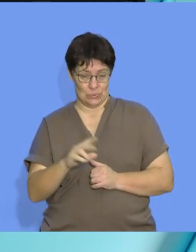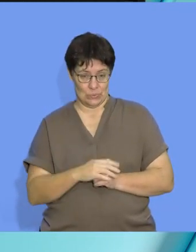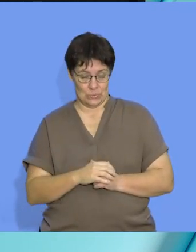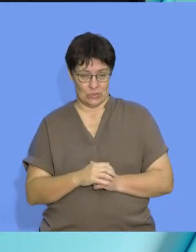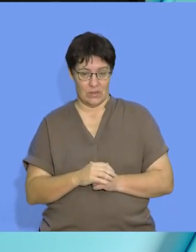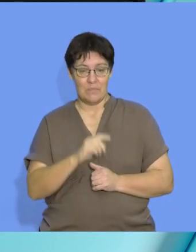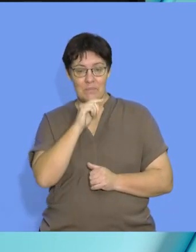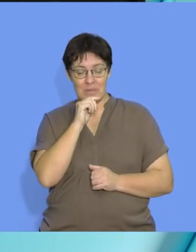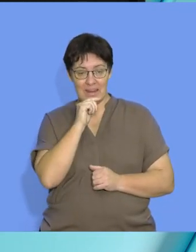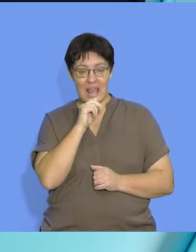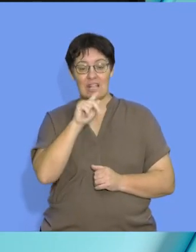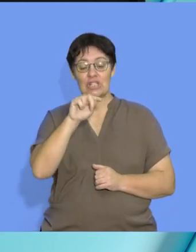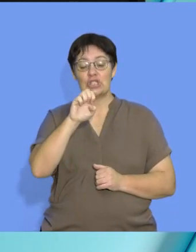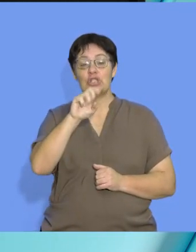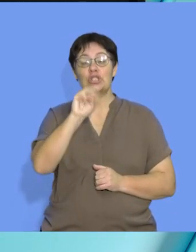it's the